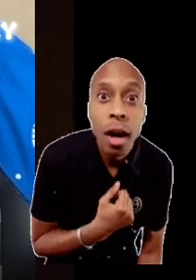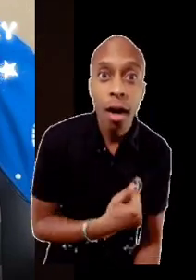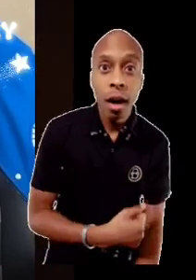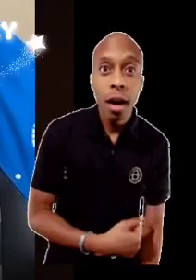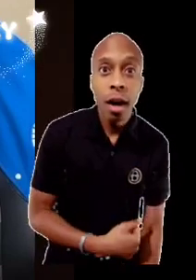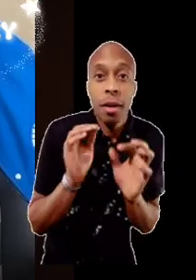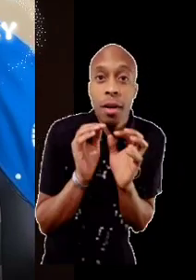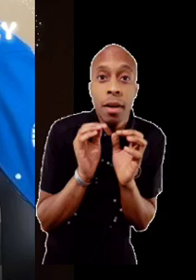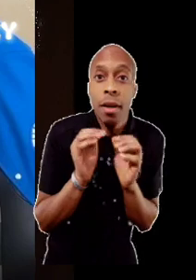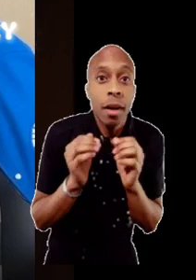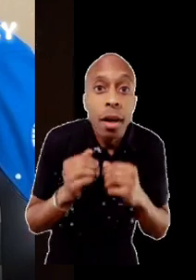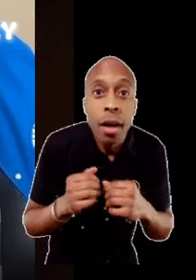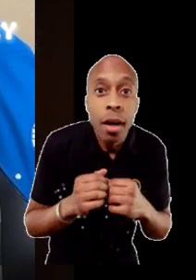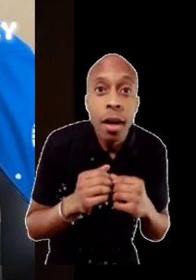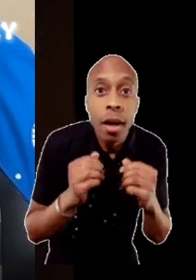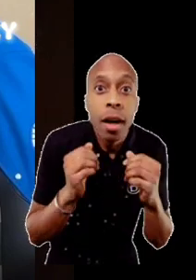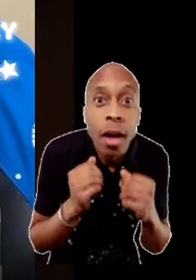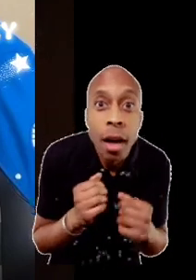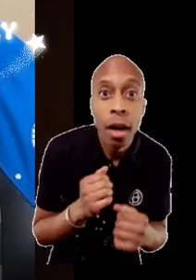would never